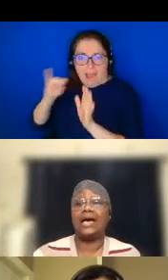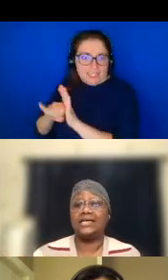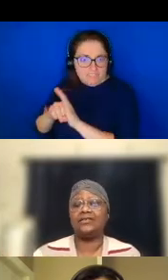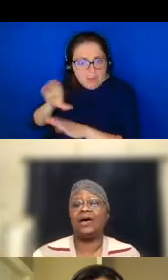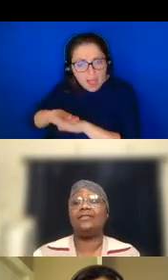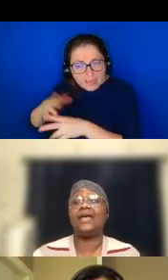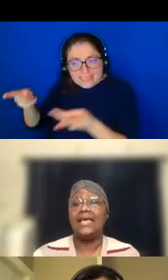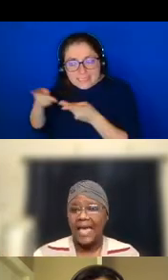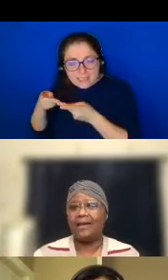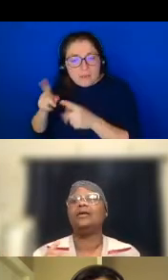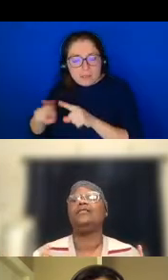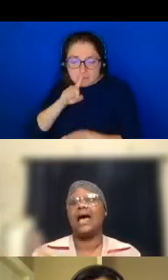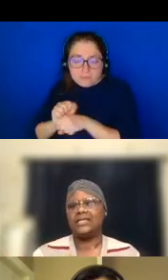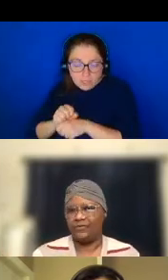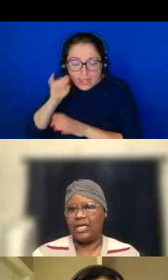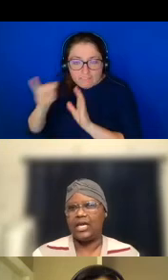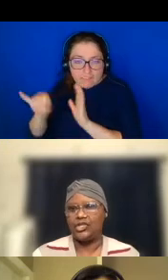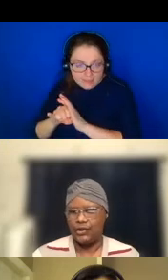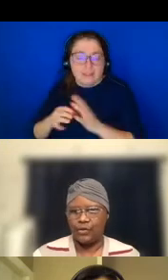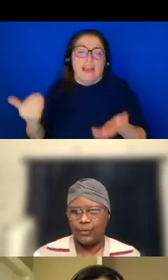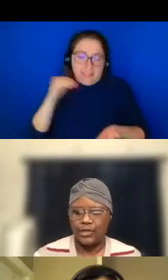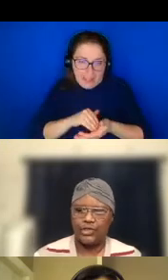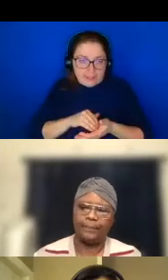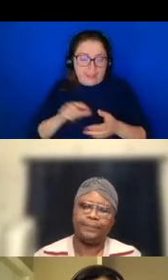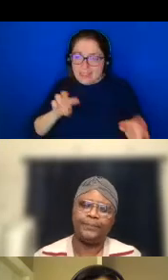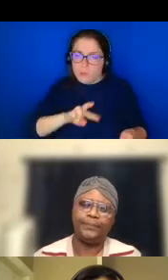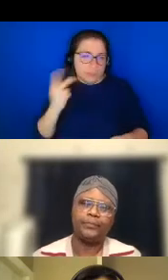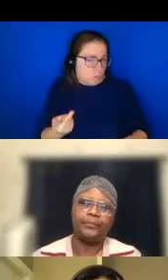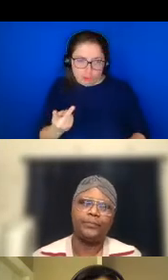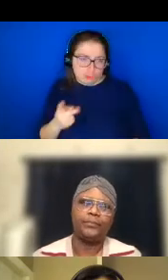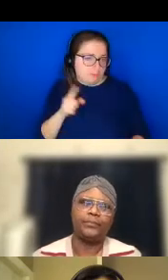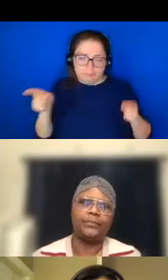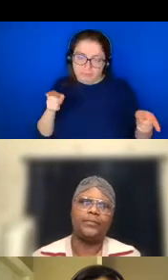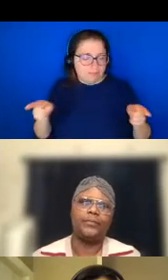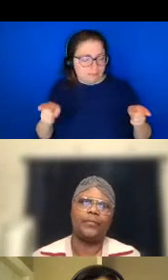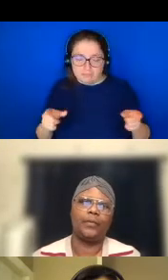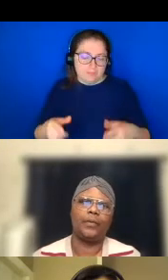to identify that, again, the identifications were switched.